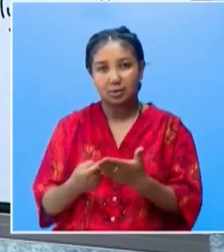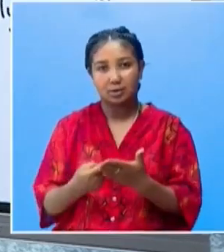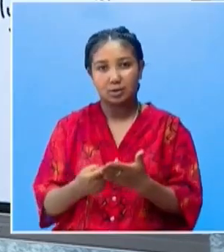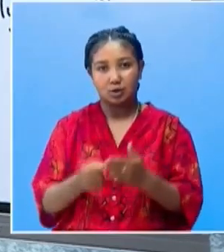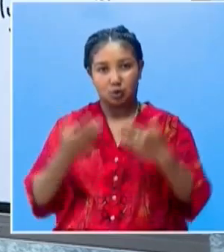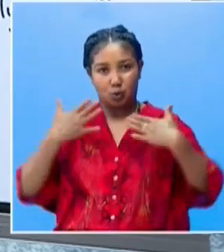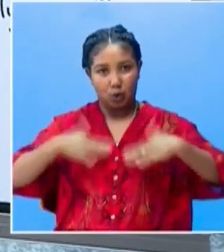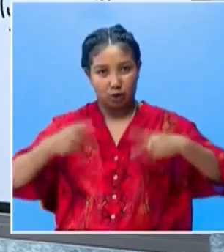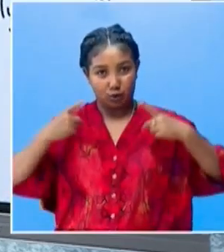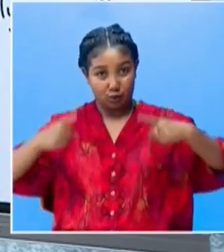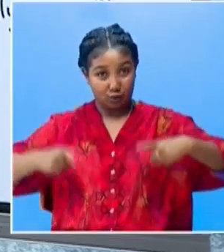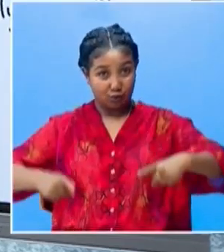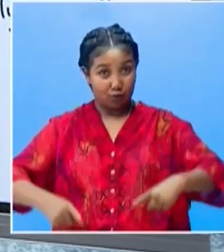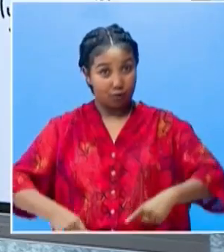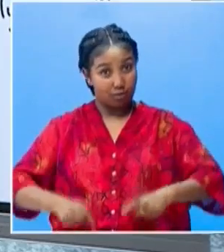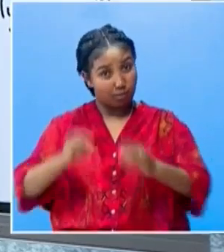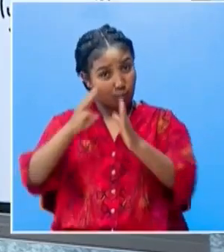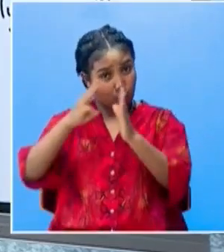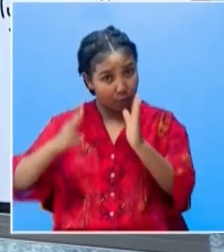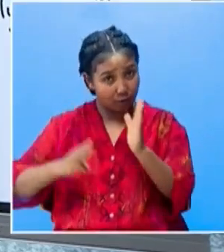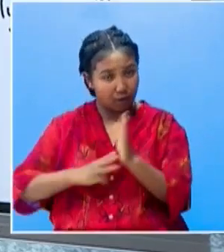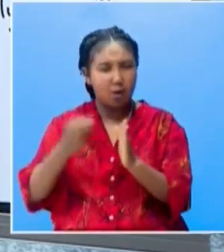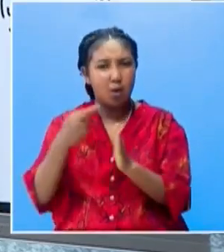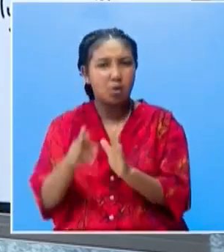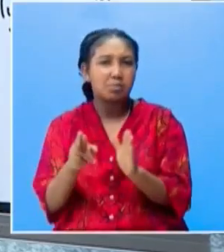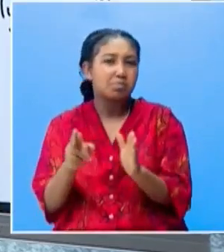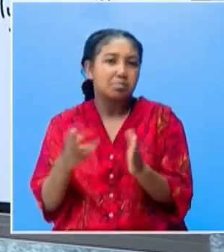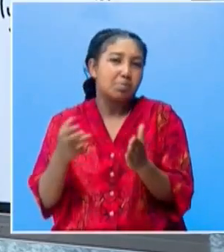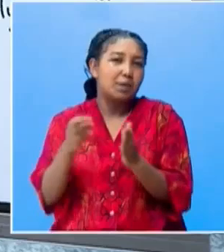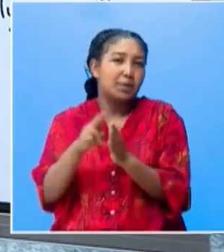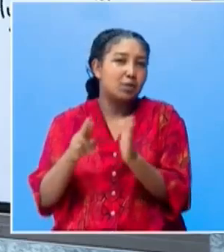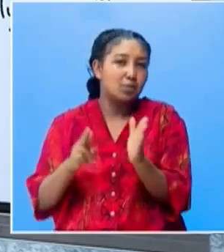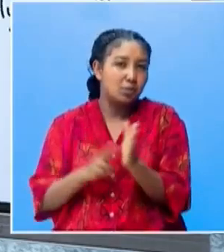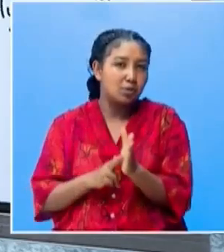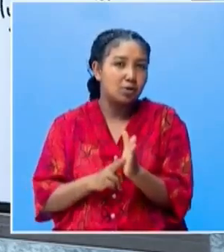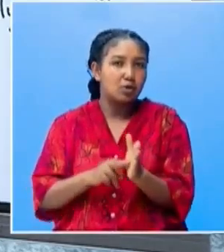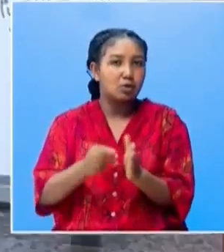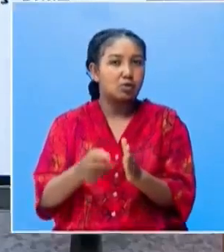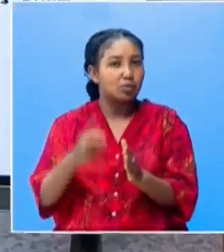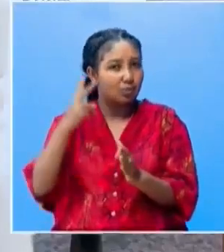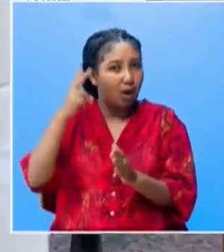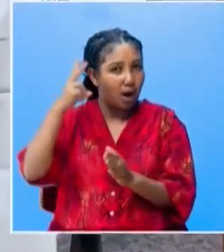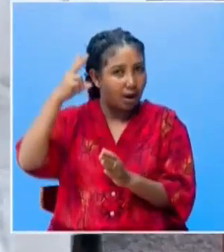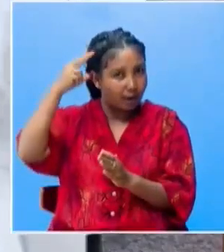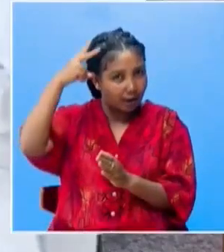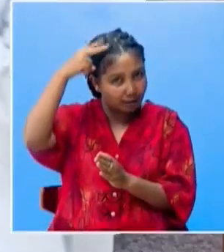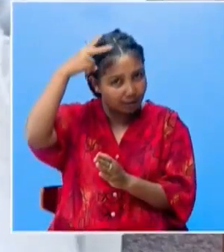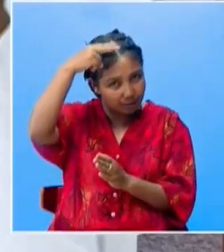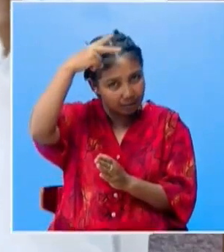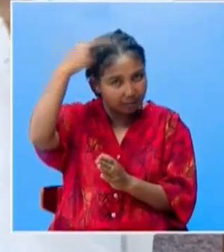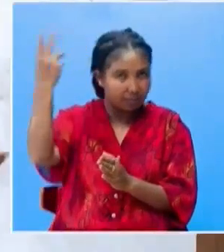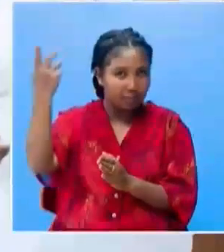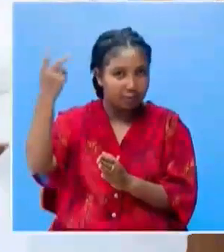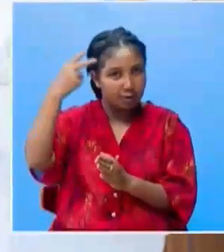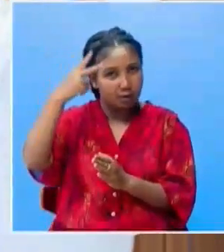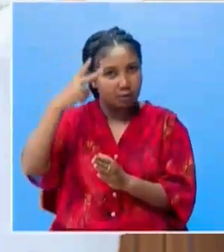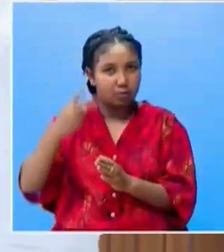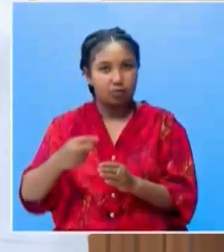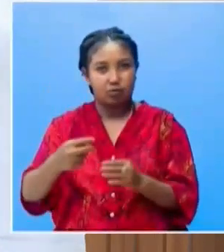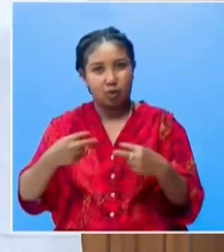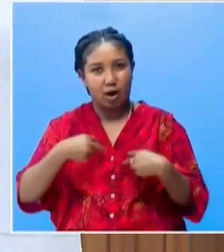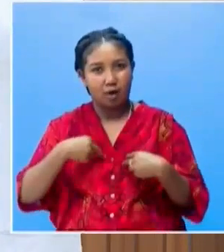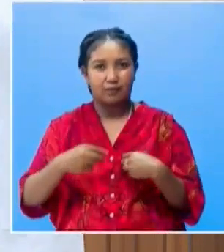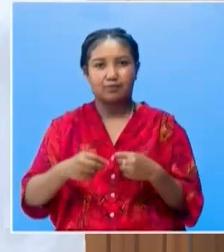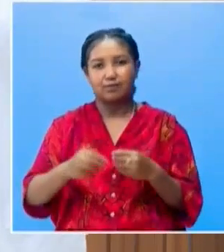wearing your uniform properly, or it can be about your haircut. Yes? Yeah, you need to have a